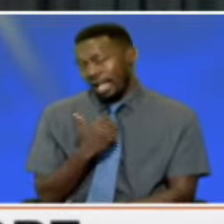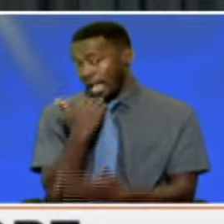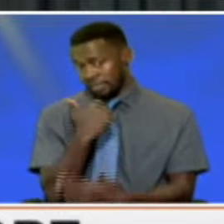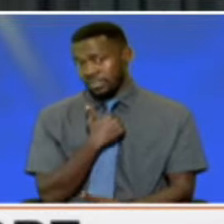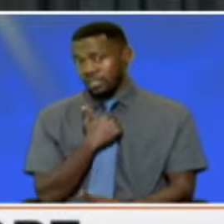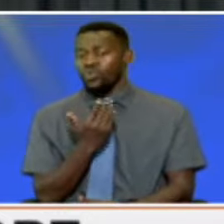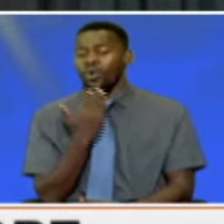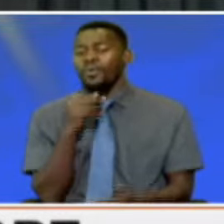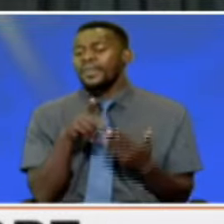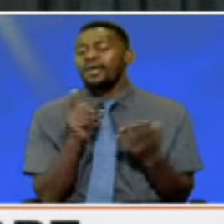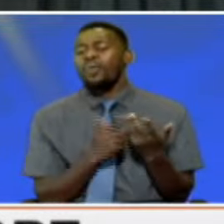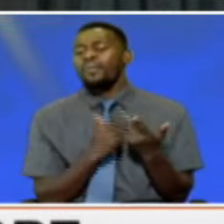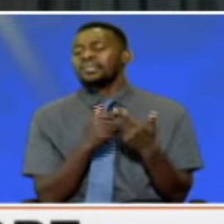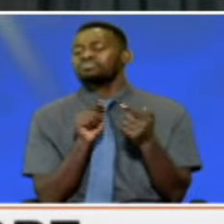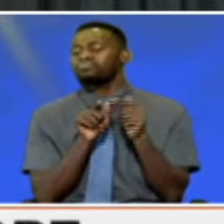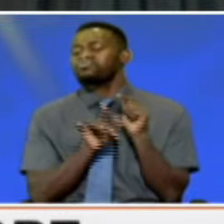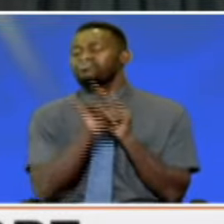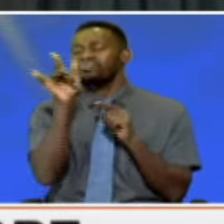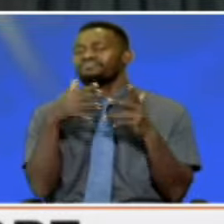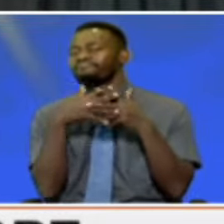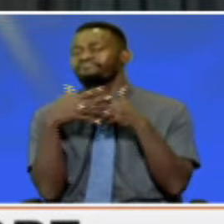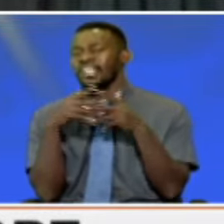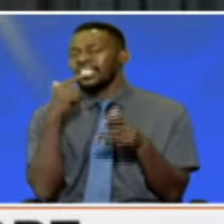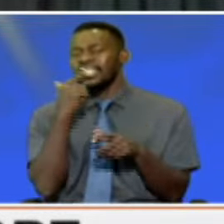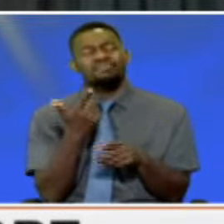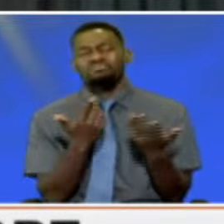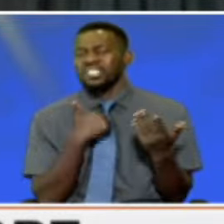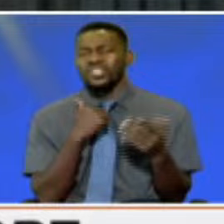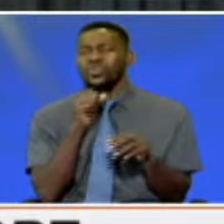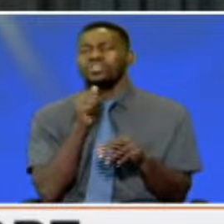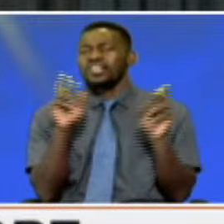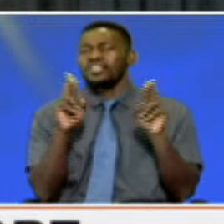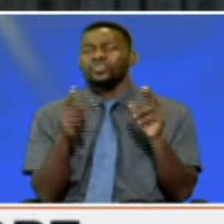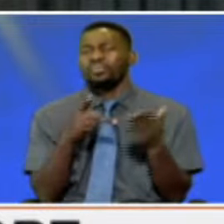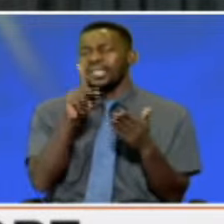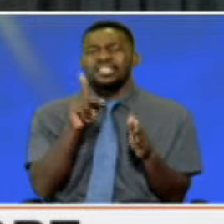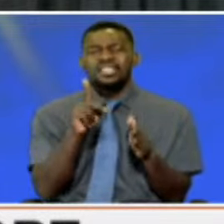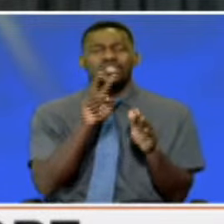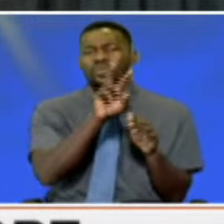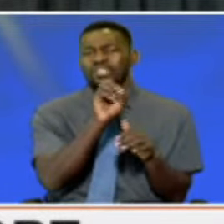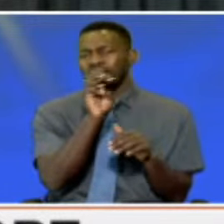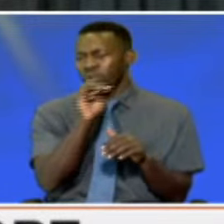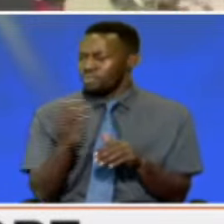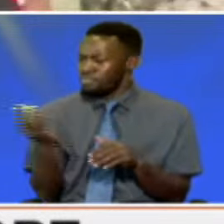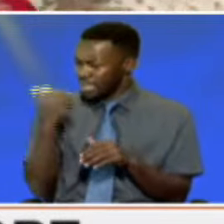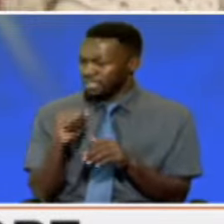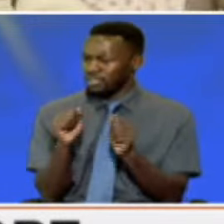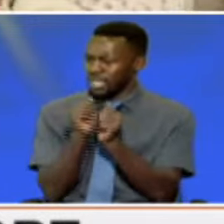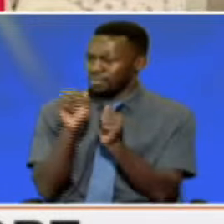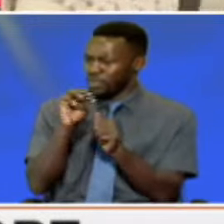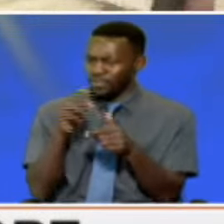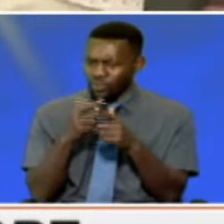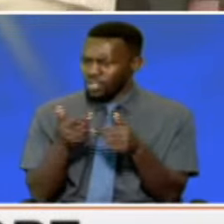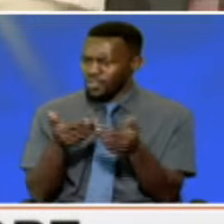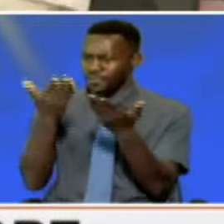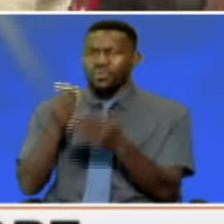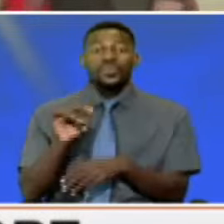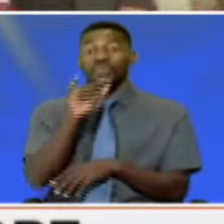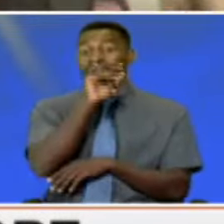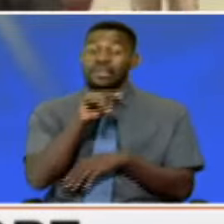I said, I'm not ready to pay more than 20 million. They said, bring 10 million, we will give you the plane. His deputy